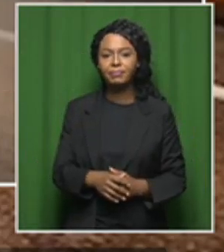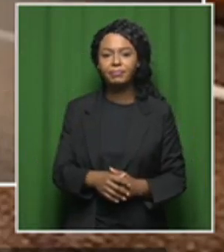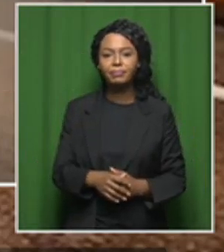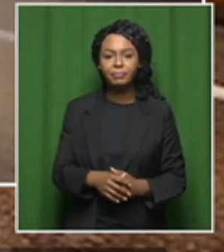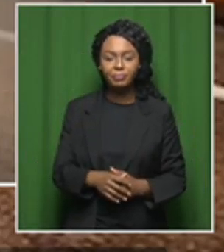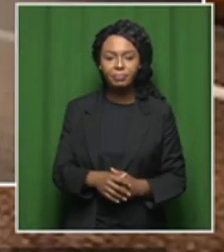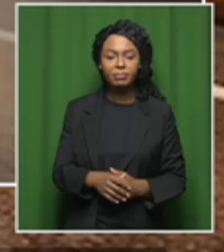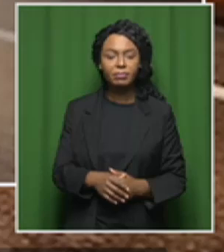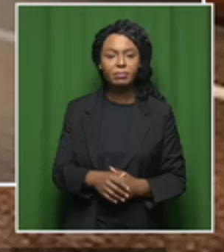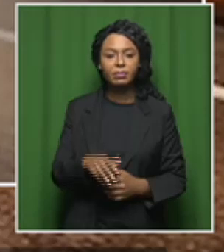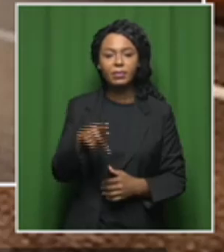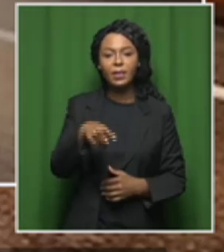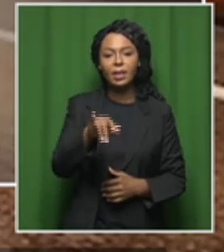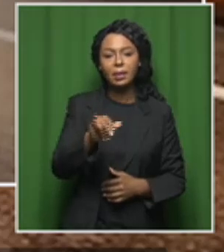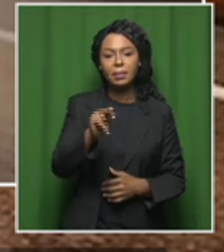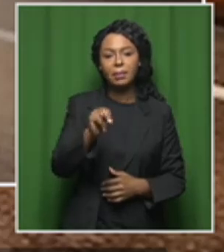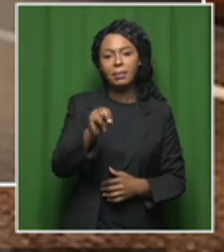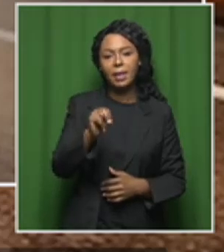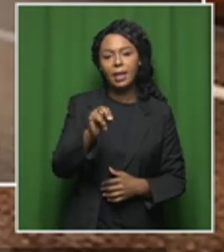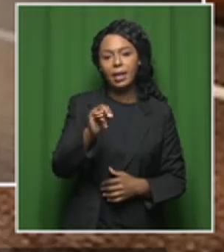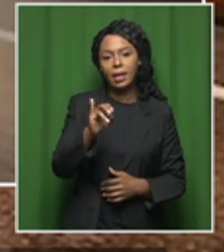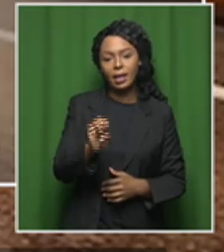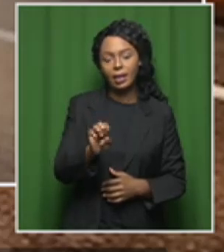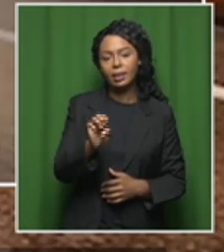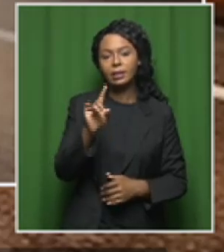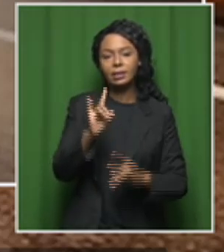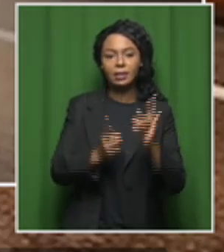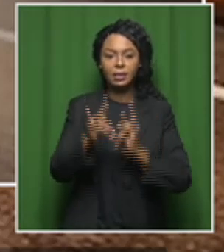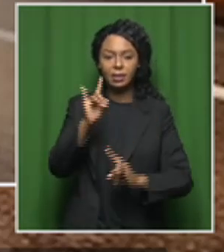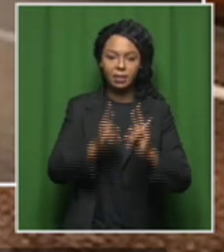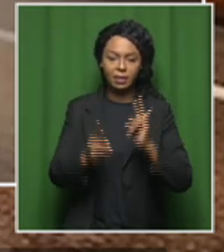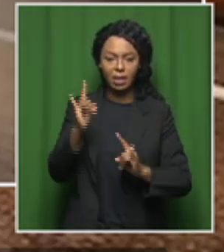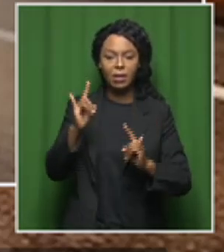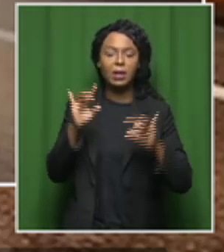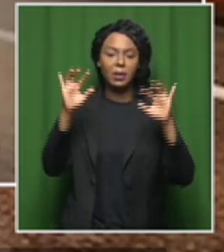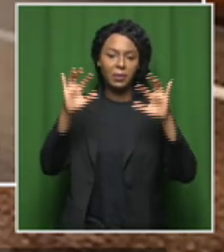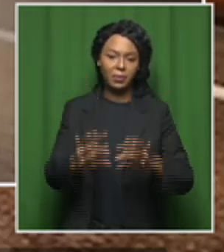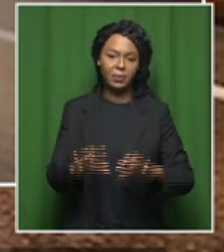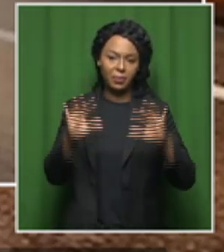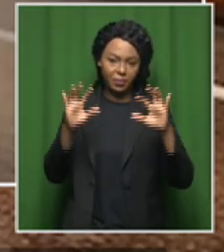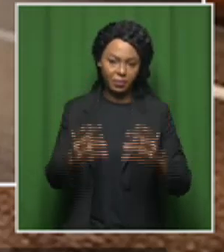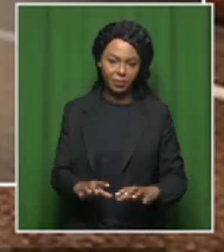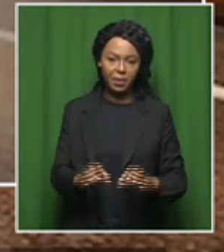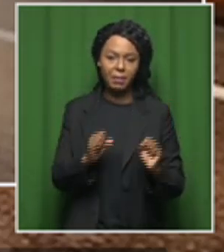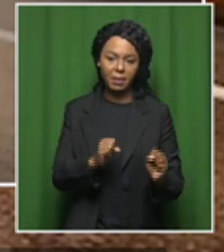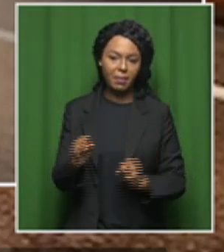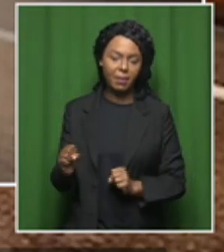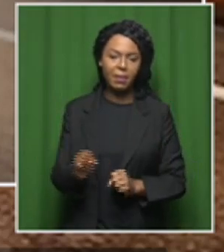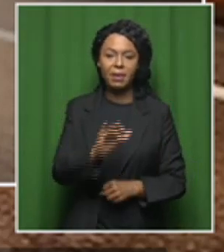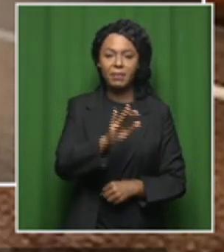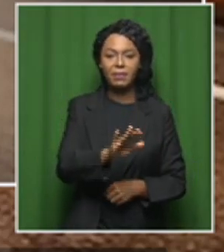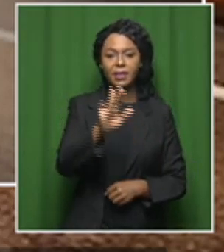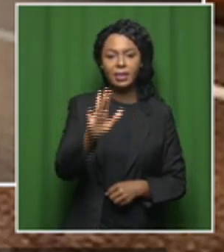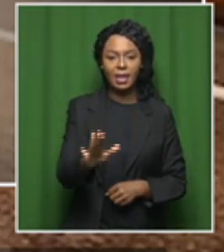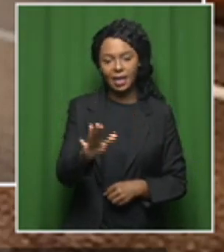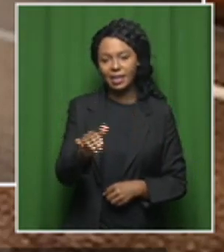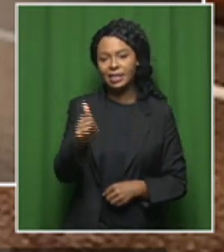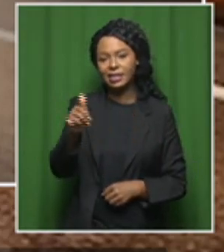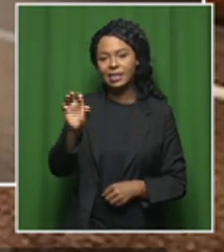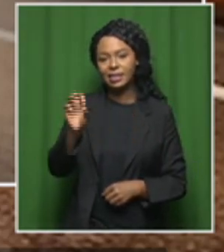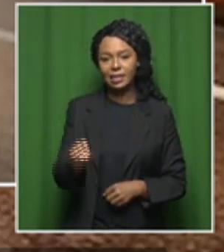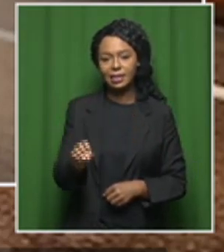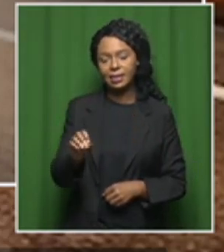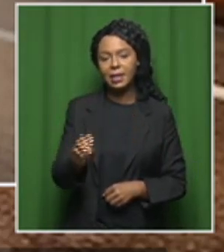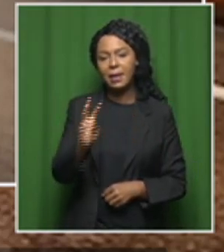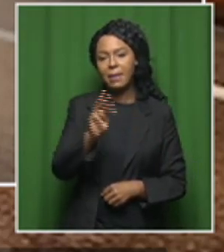look at Pinetown side. Pinetown out to Kloof was very heavy. We saw some reports saying Durban had about 59, 60 mils. Out around